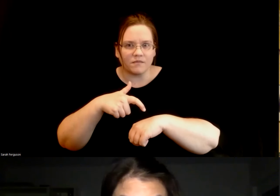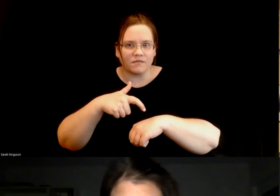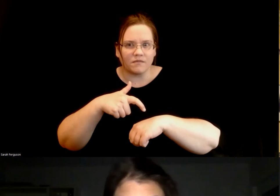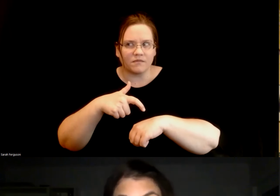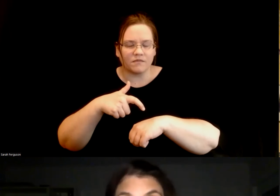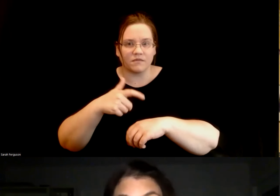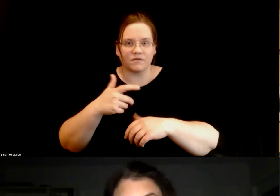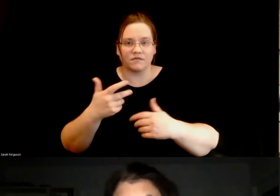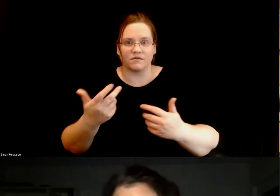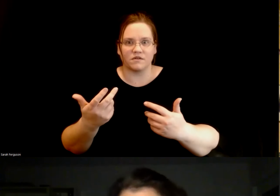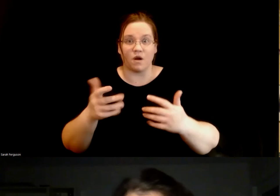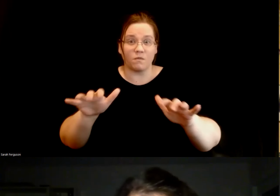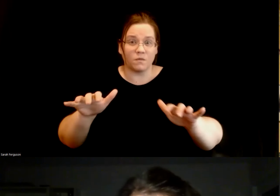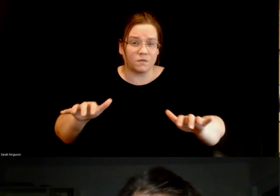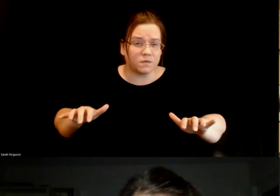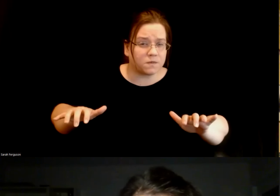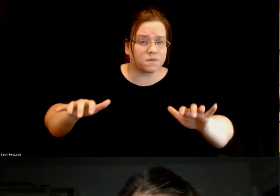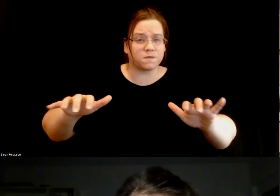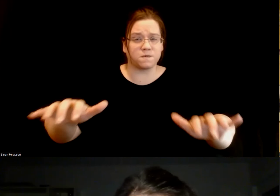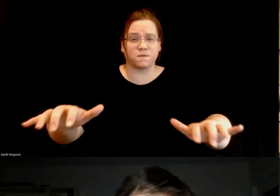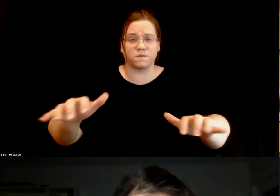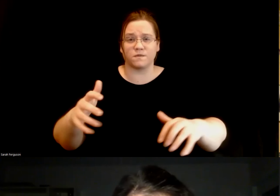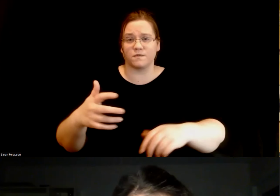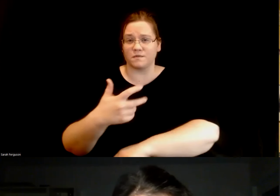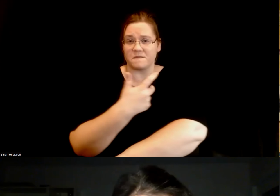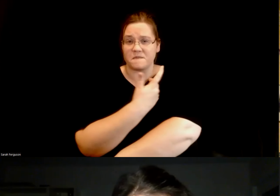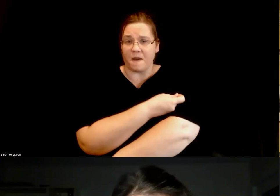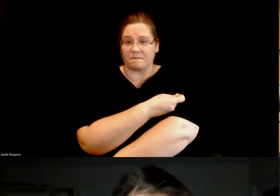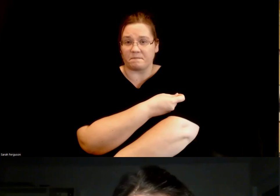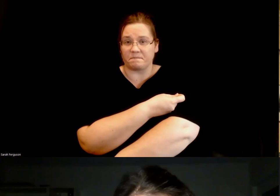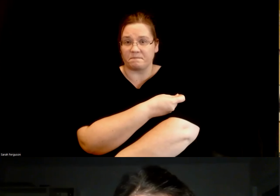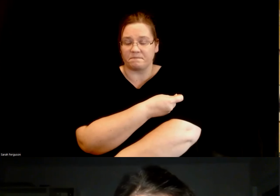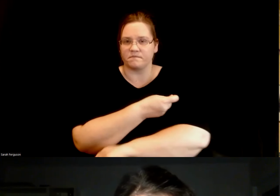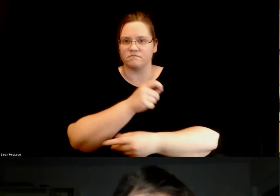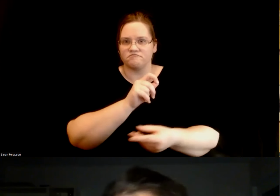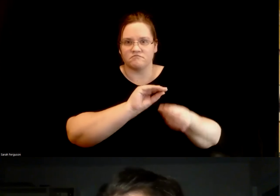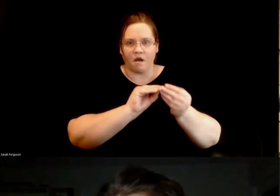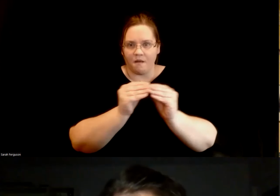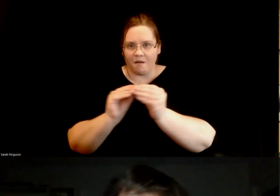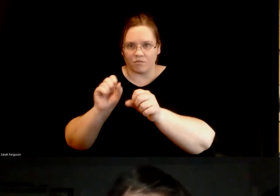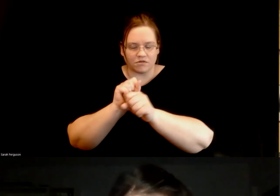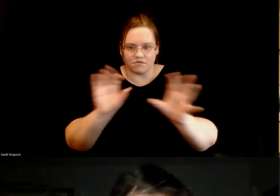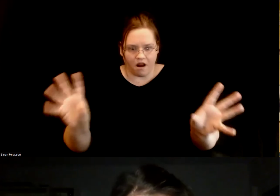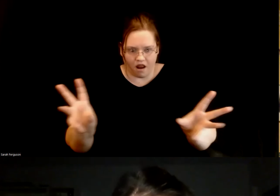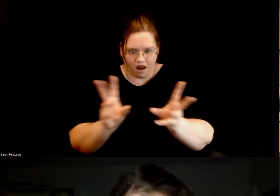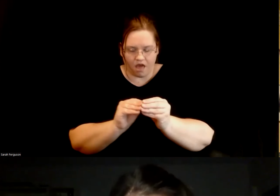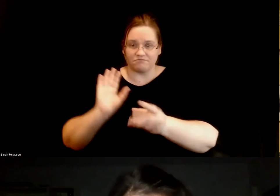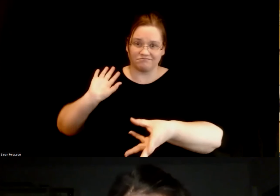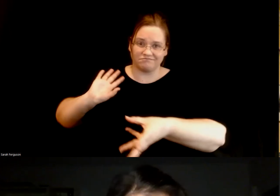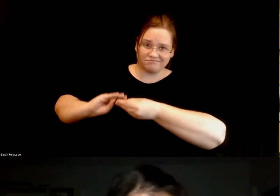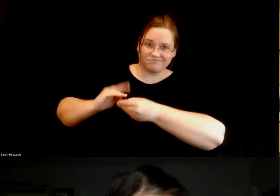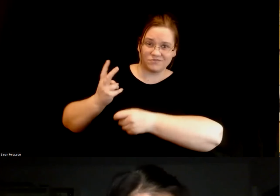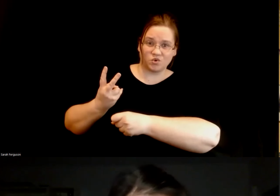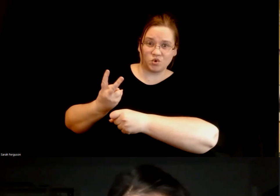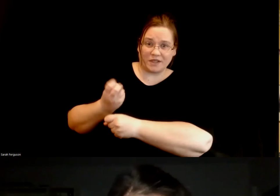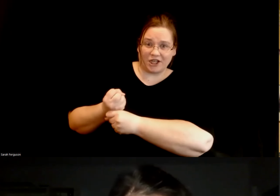entire, so a huge portion of the entire population. And we have so much data now spanning about 2 years